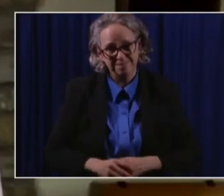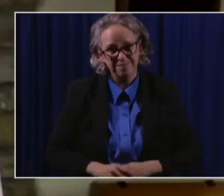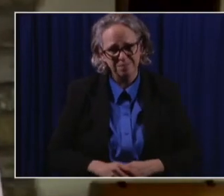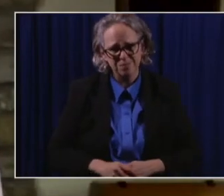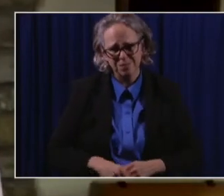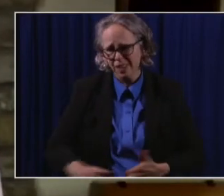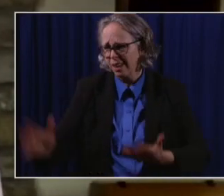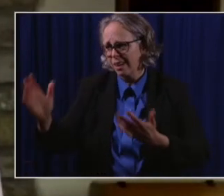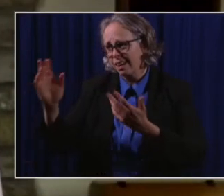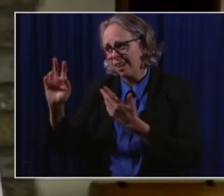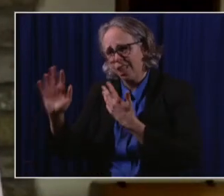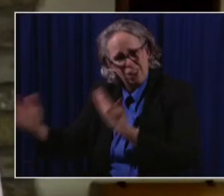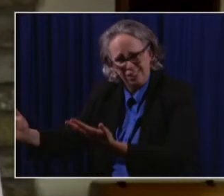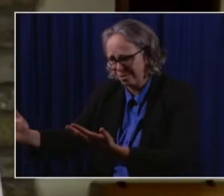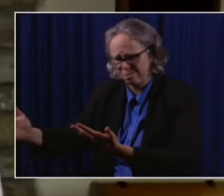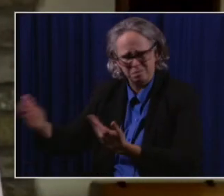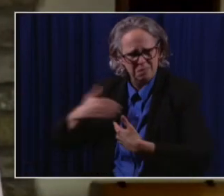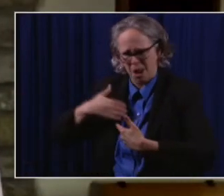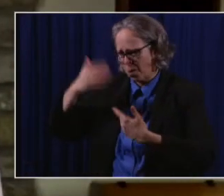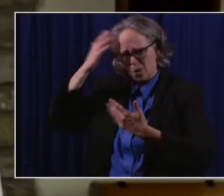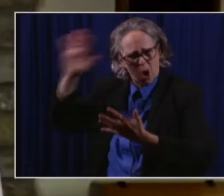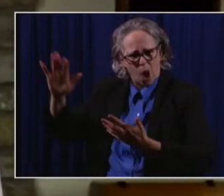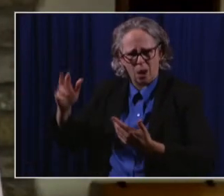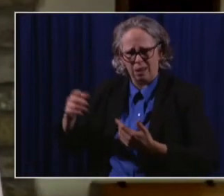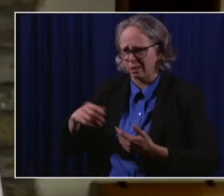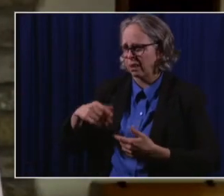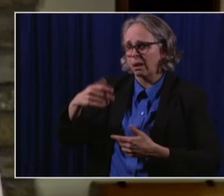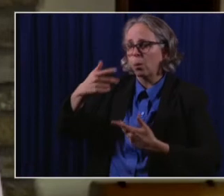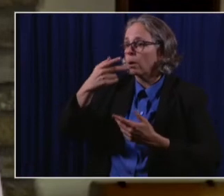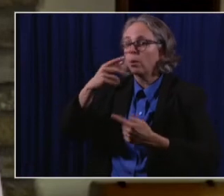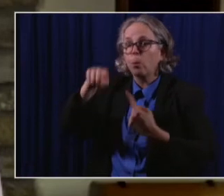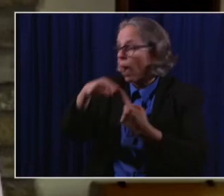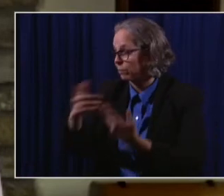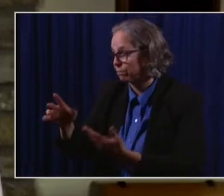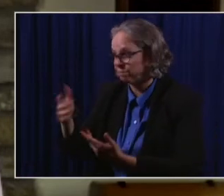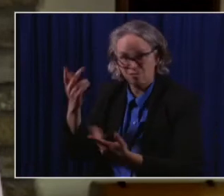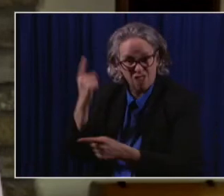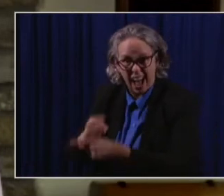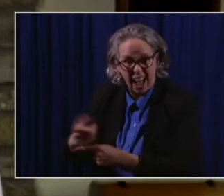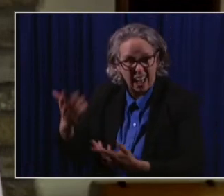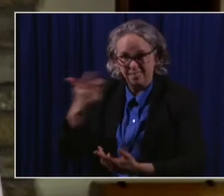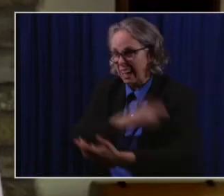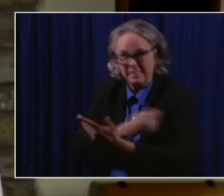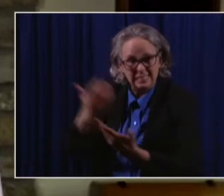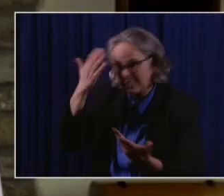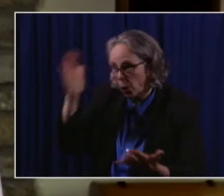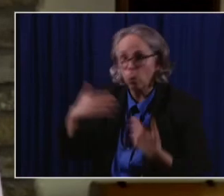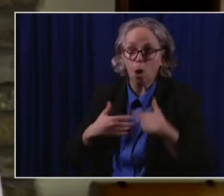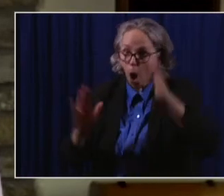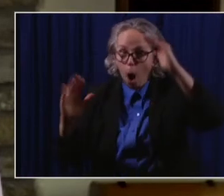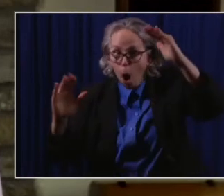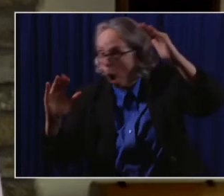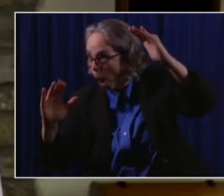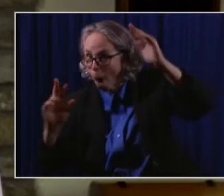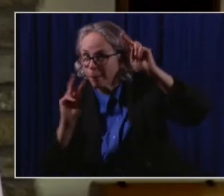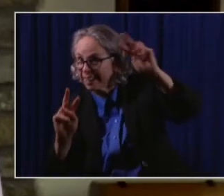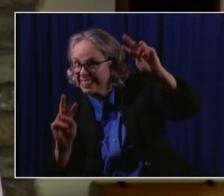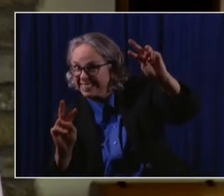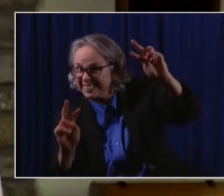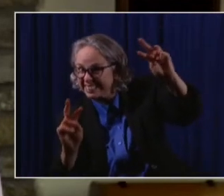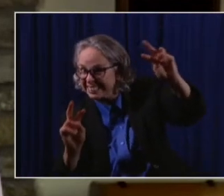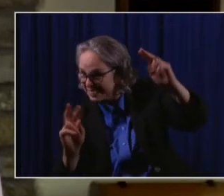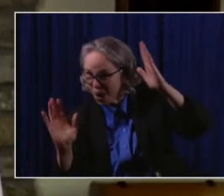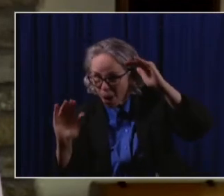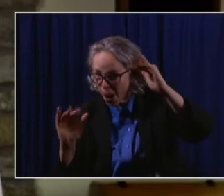I don't know, when that's coming, but we're hopeful, and we're hopeful when we get into next year at some point we